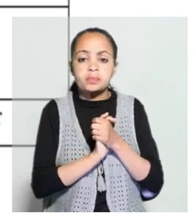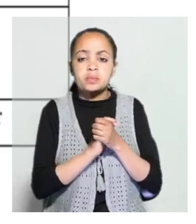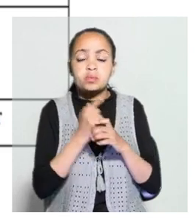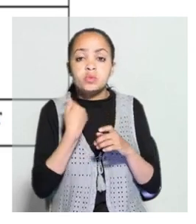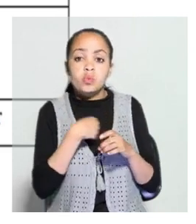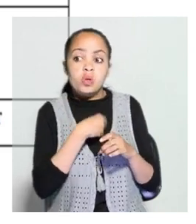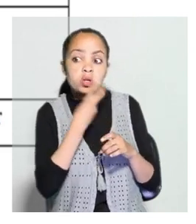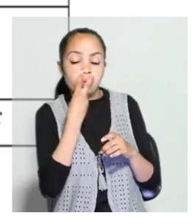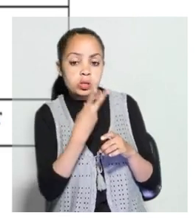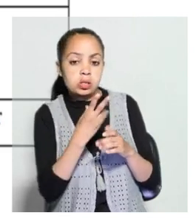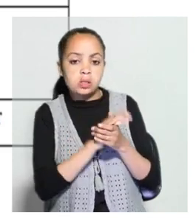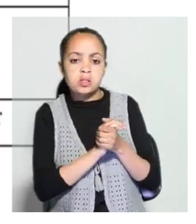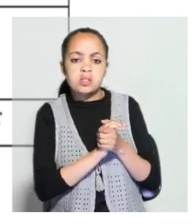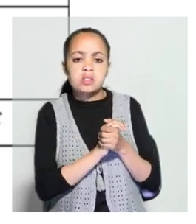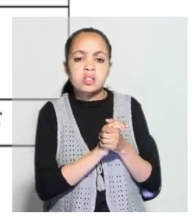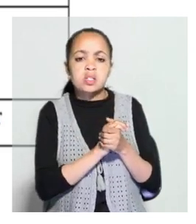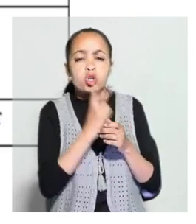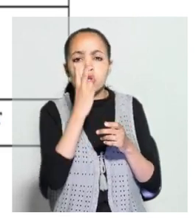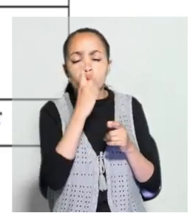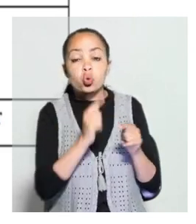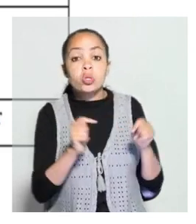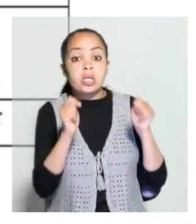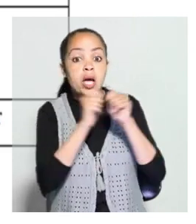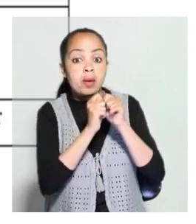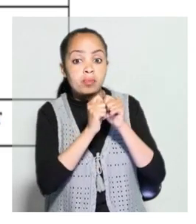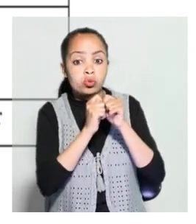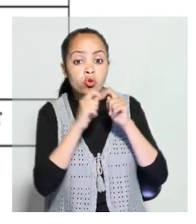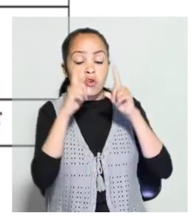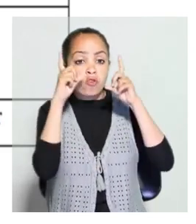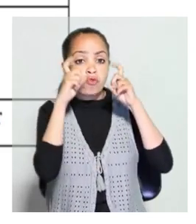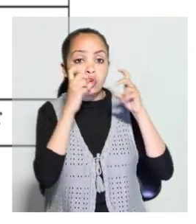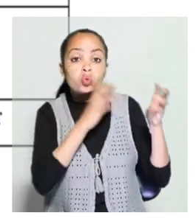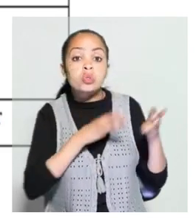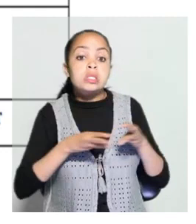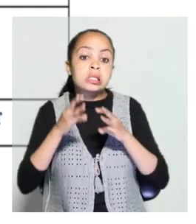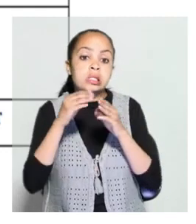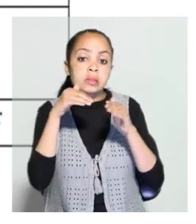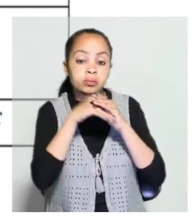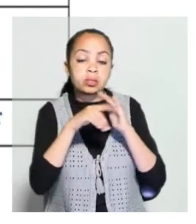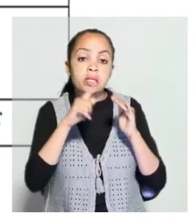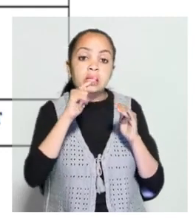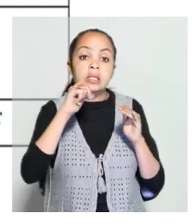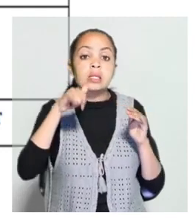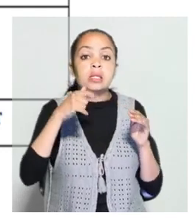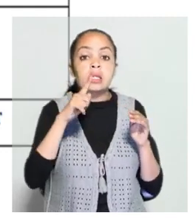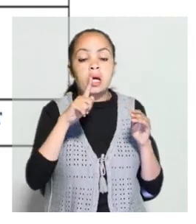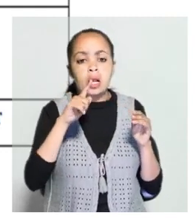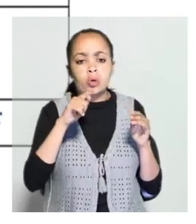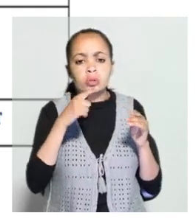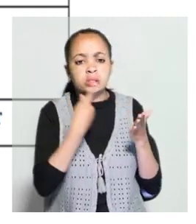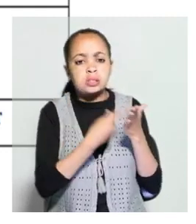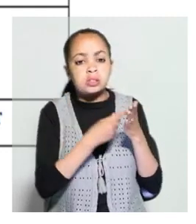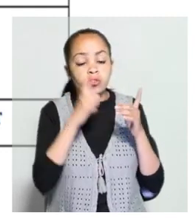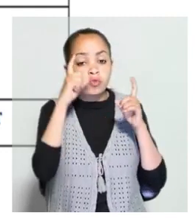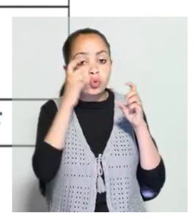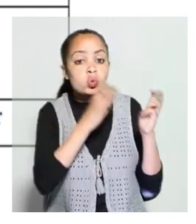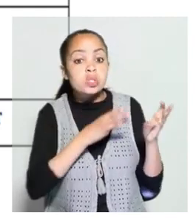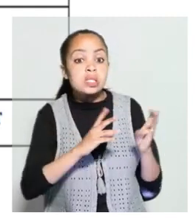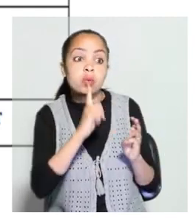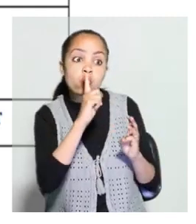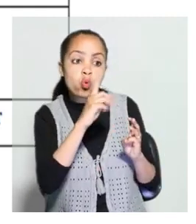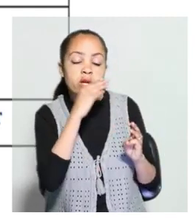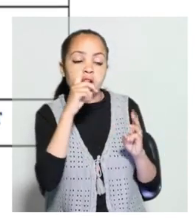When we see there are two types of photosystem in thylakoid membrane. These are photosystem 1